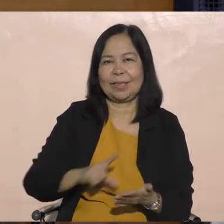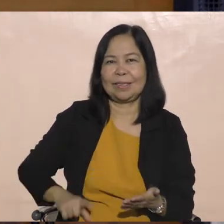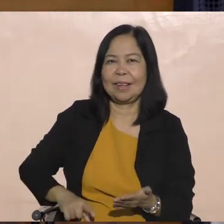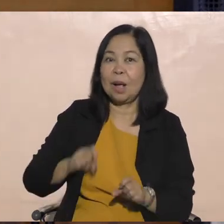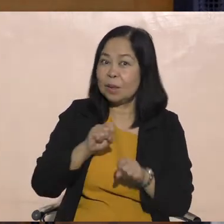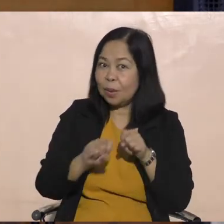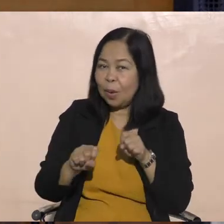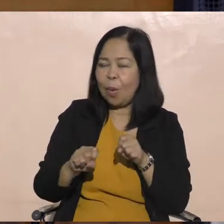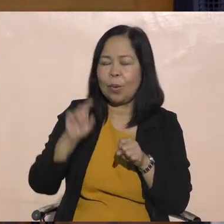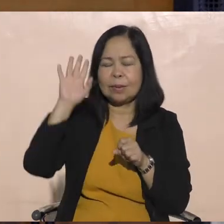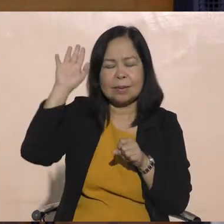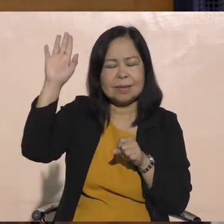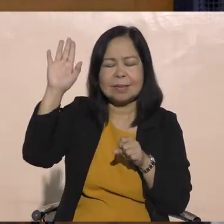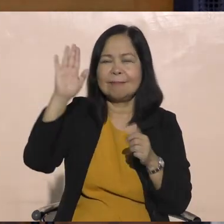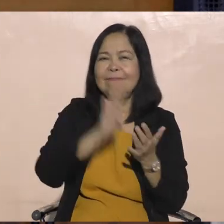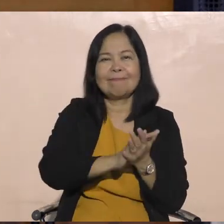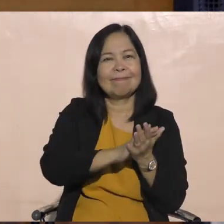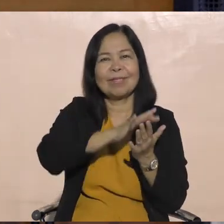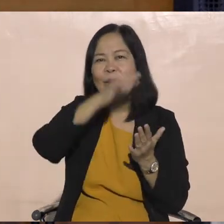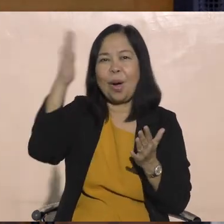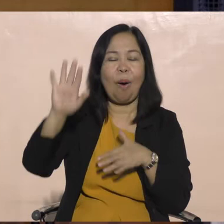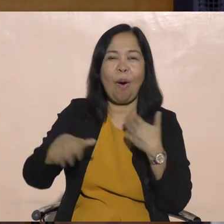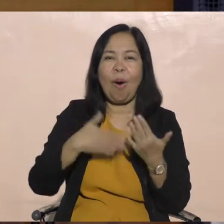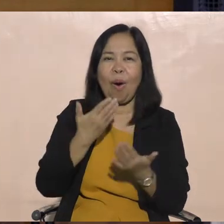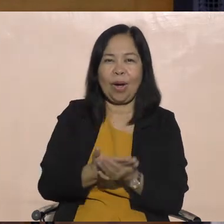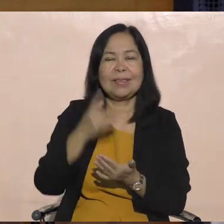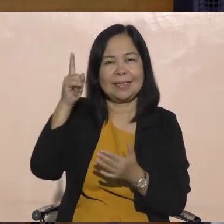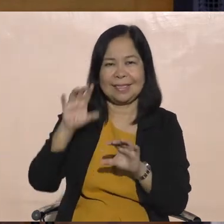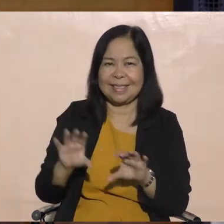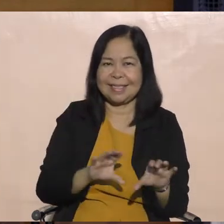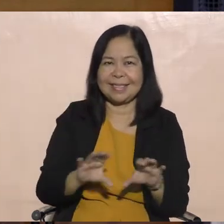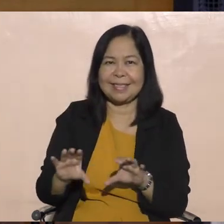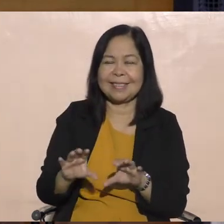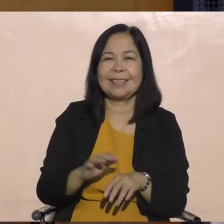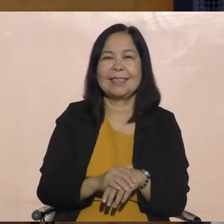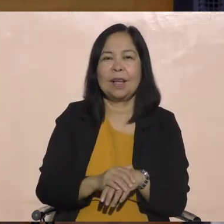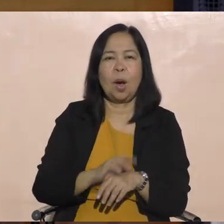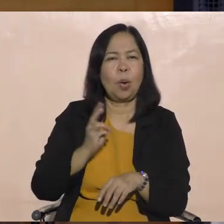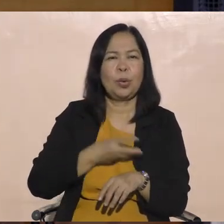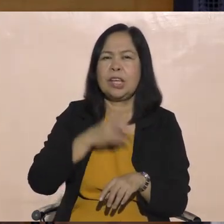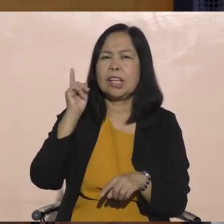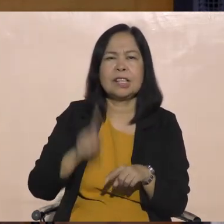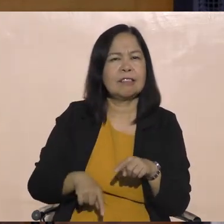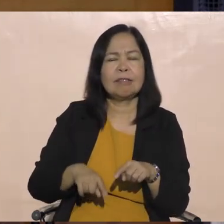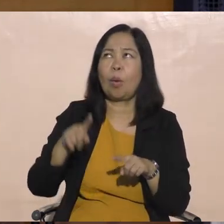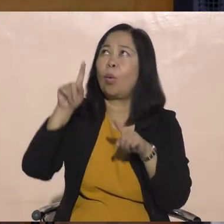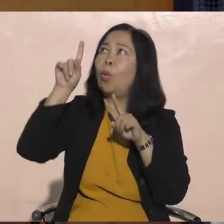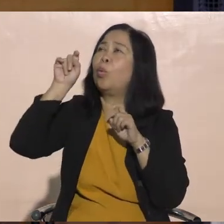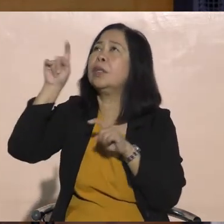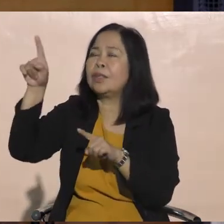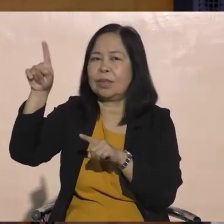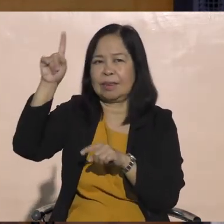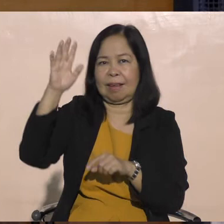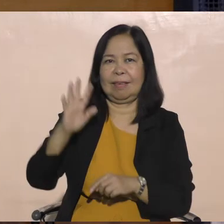Diyos. Mauna nga, He is glorious in all He does. Nalaygo ng Diyos. Di gid na to ma-question ang pamahagi